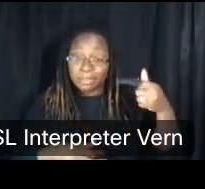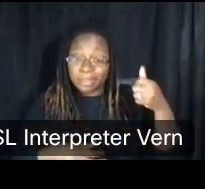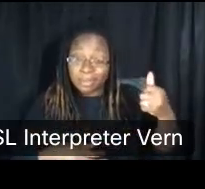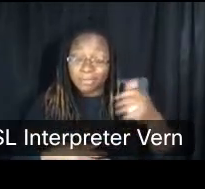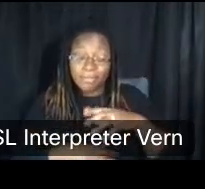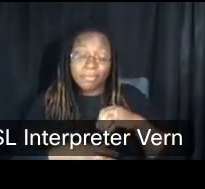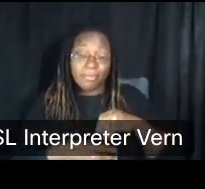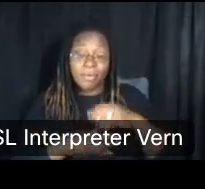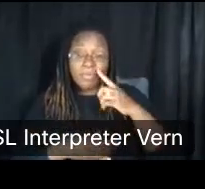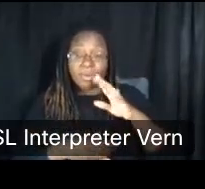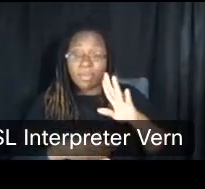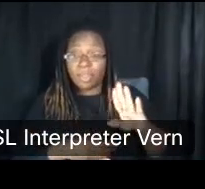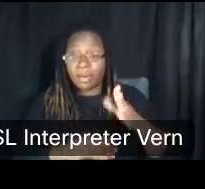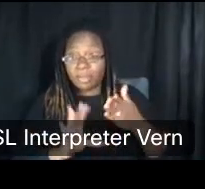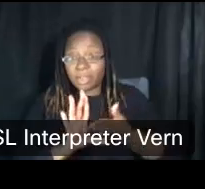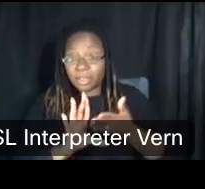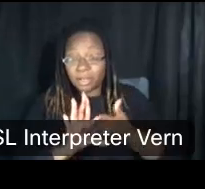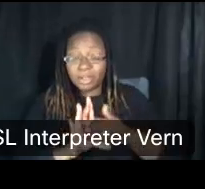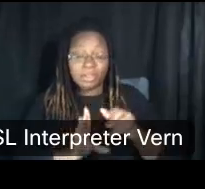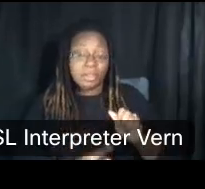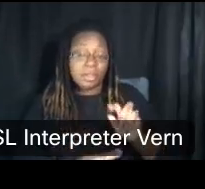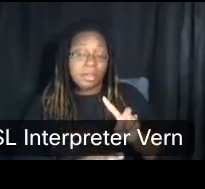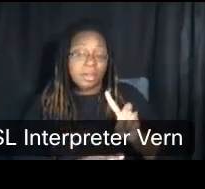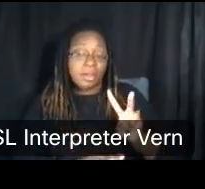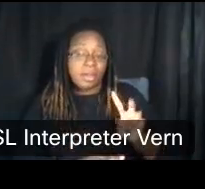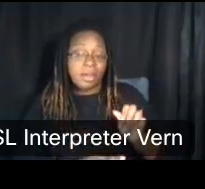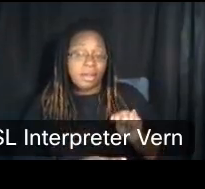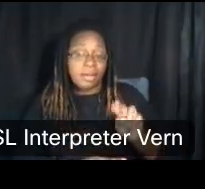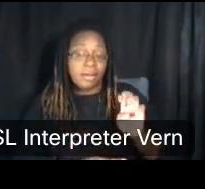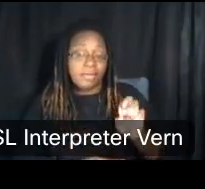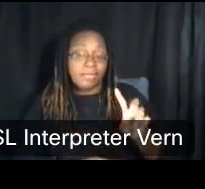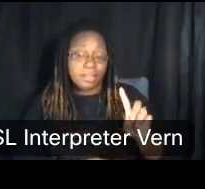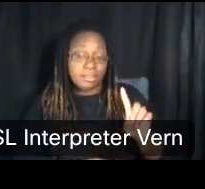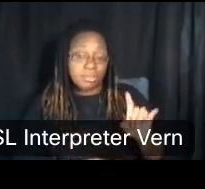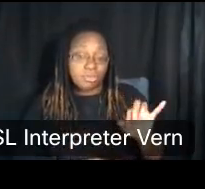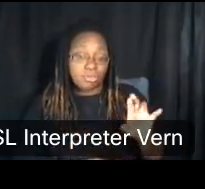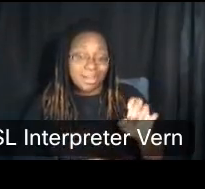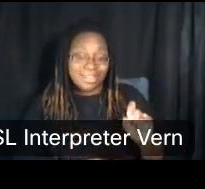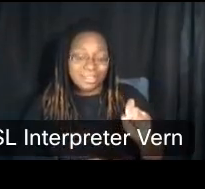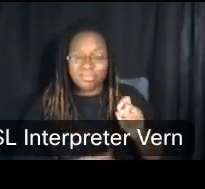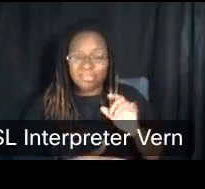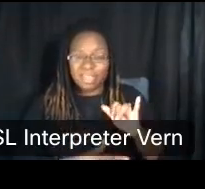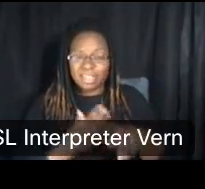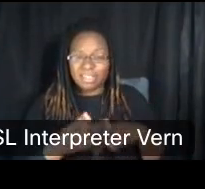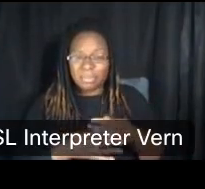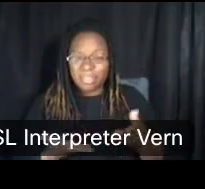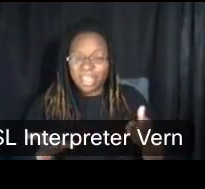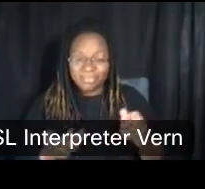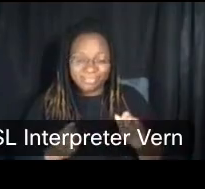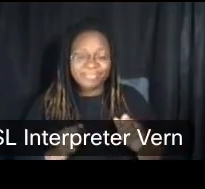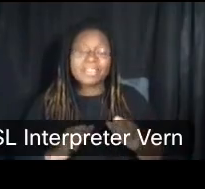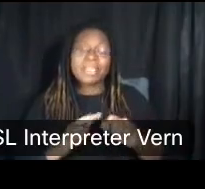advance directive? Things like that. And then, of course, just really normalizing,